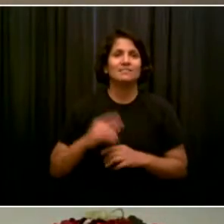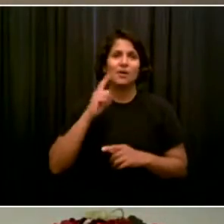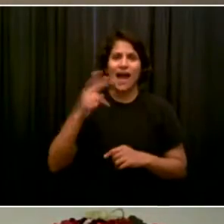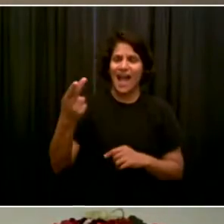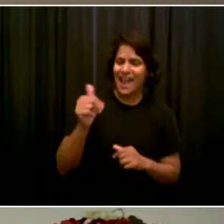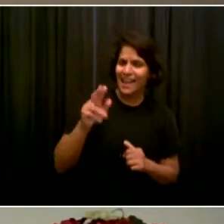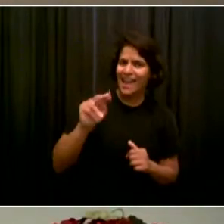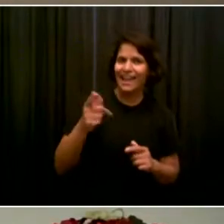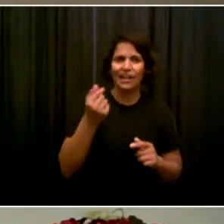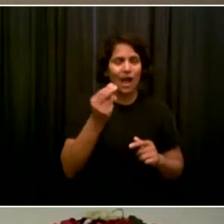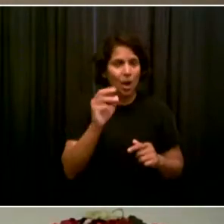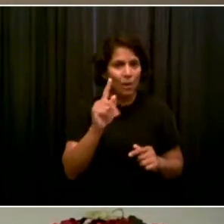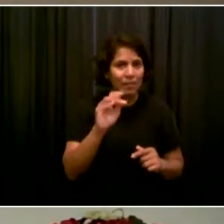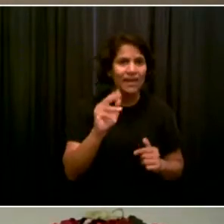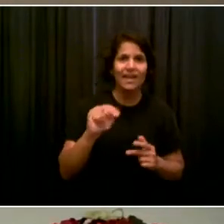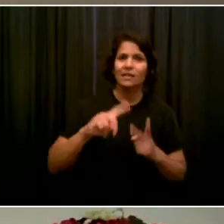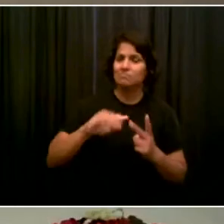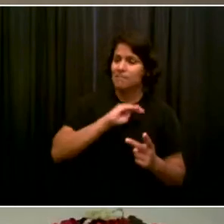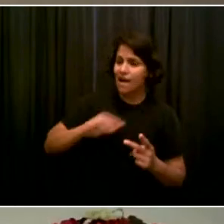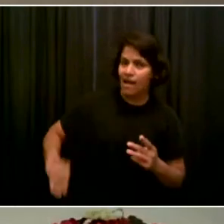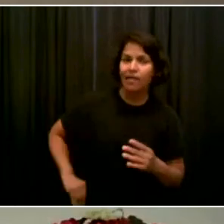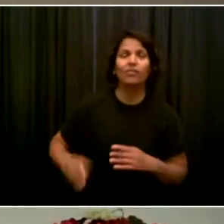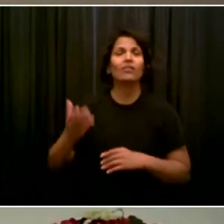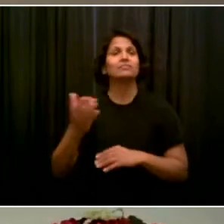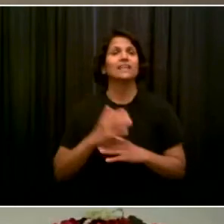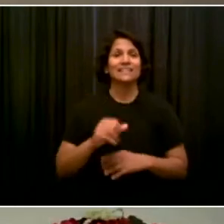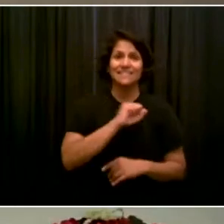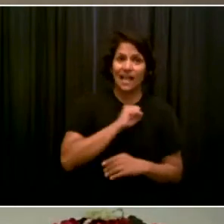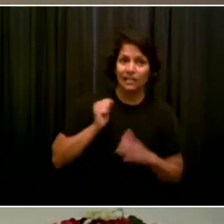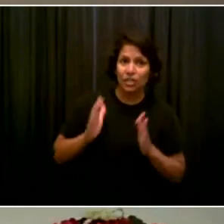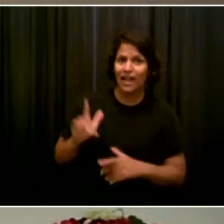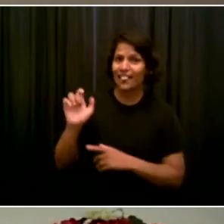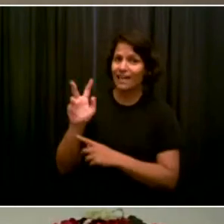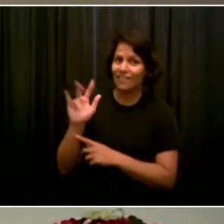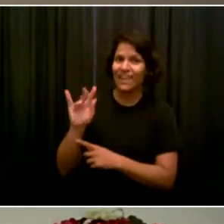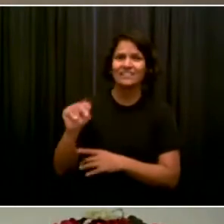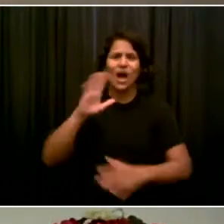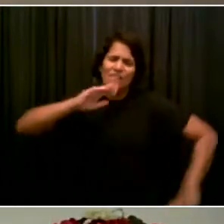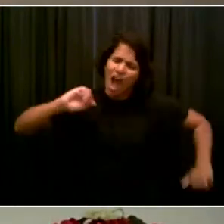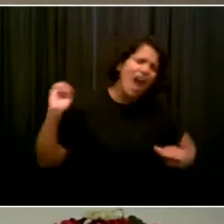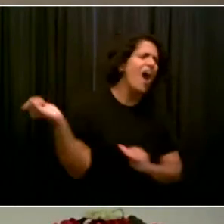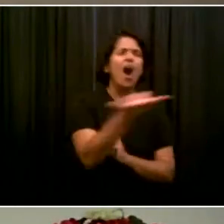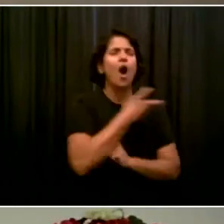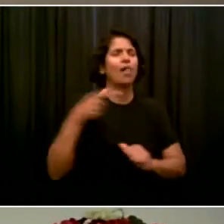my colleague, Councilman Levin, Carlos Shasura, and all of the expert panel members who worked so hard